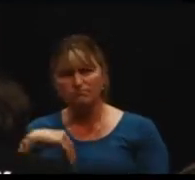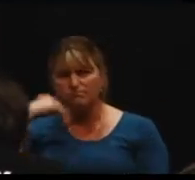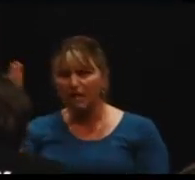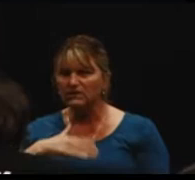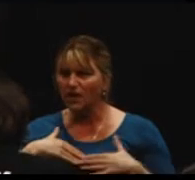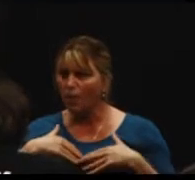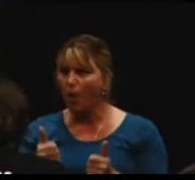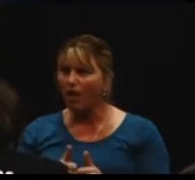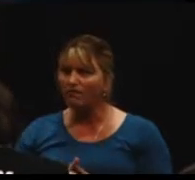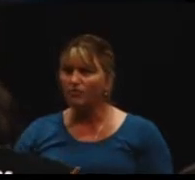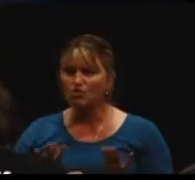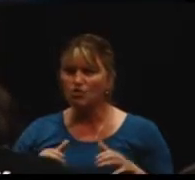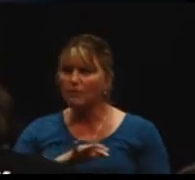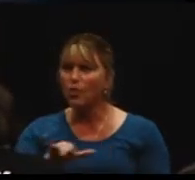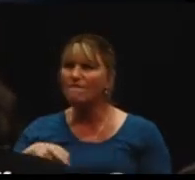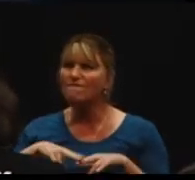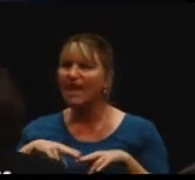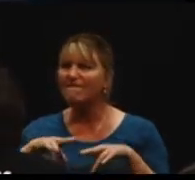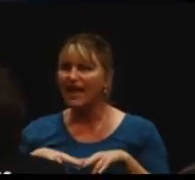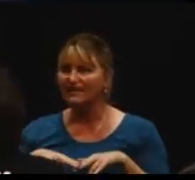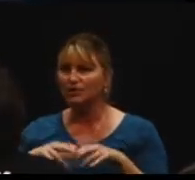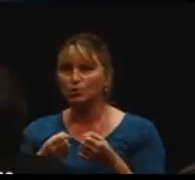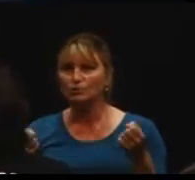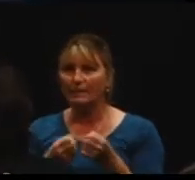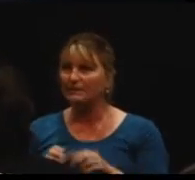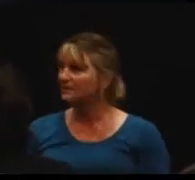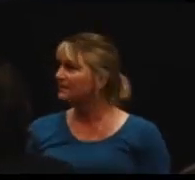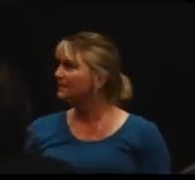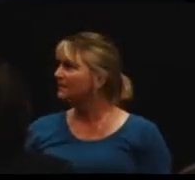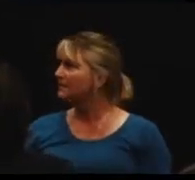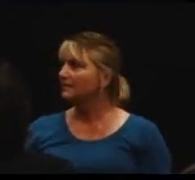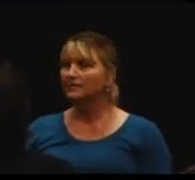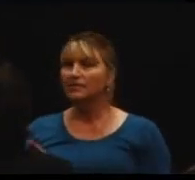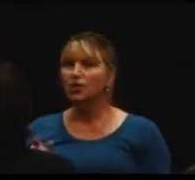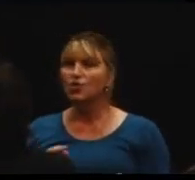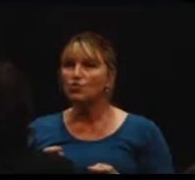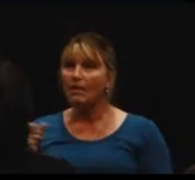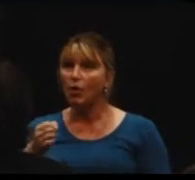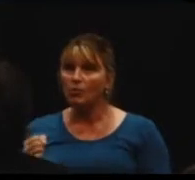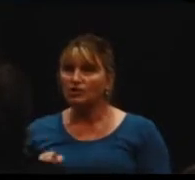Fairfax newspapers. Mod, you run the operations for TradeMe.